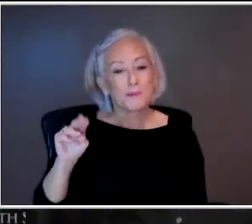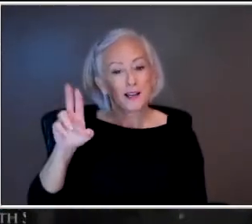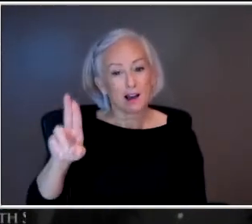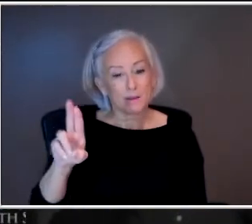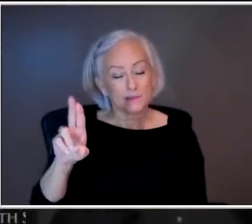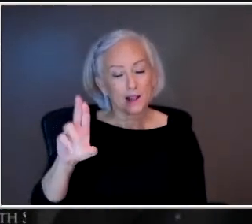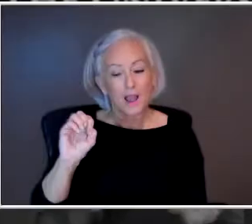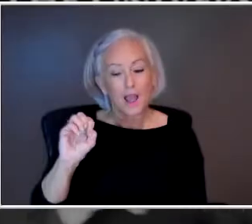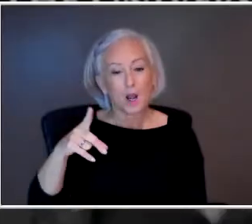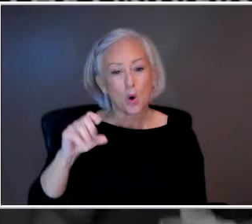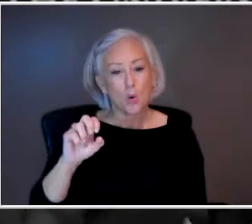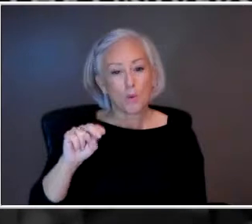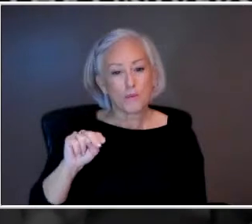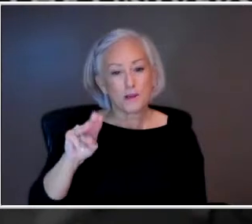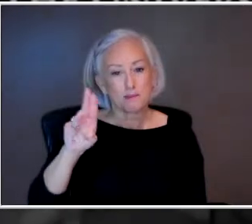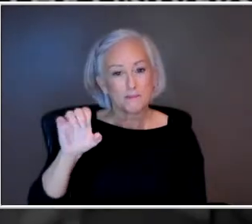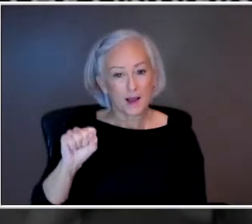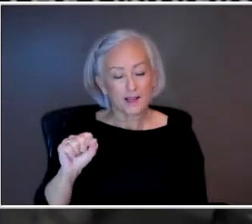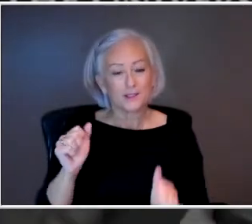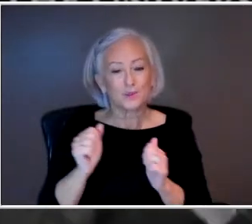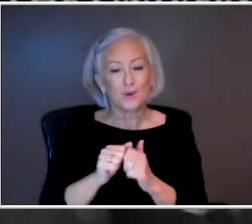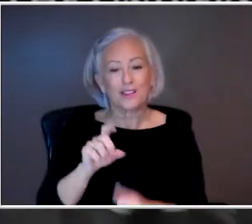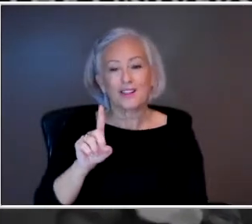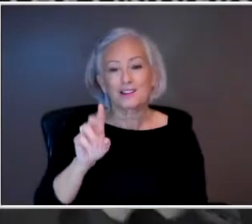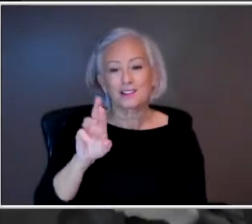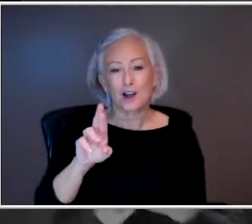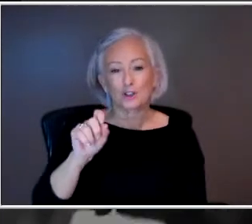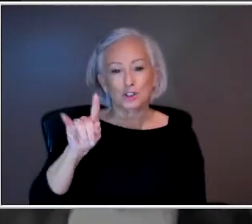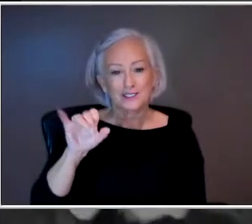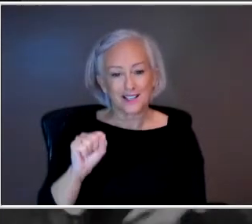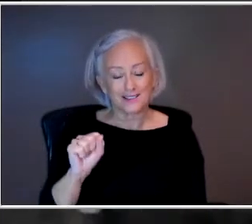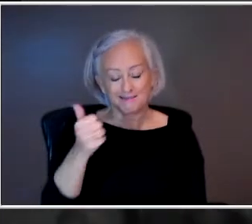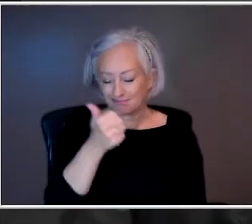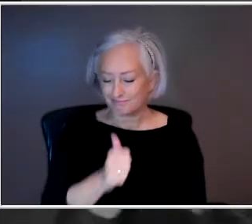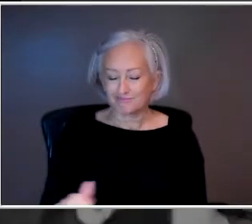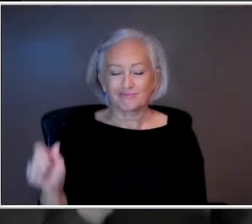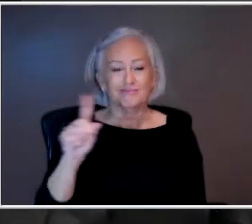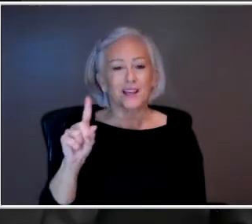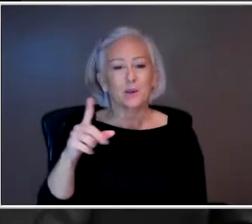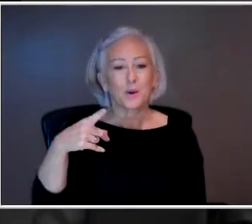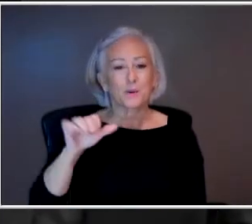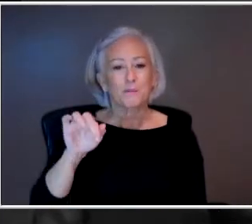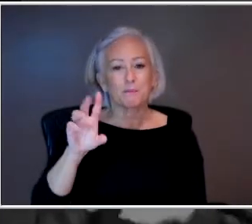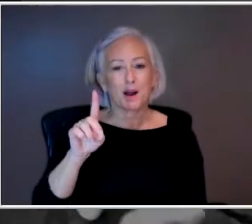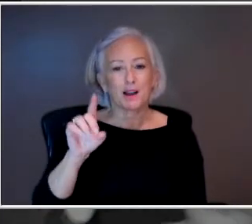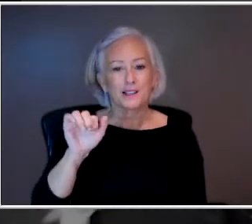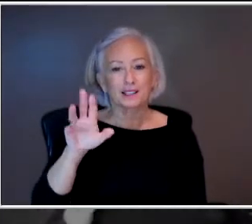Dr. Stites podcast. Now everywhere podcasts are available.